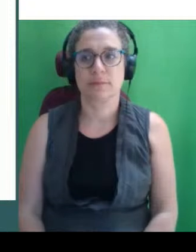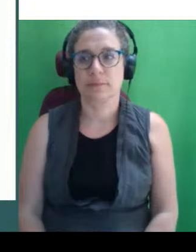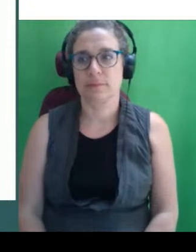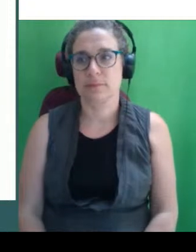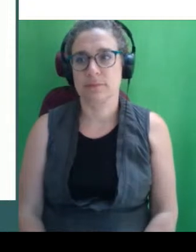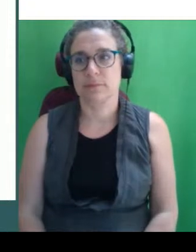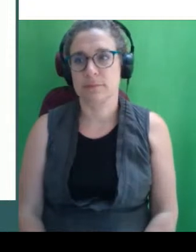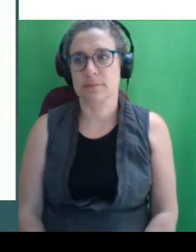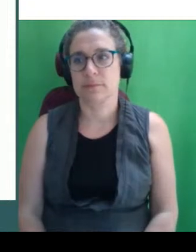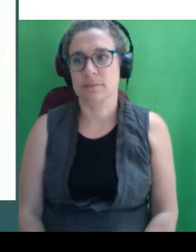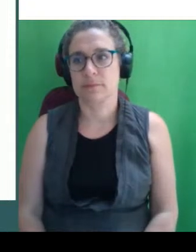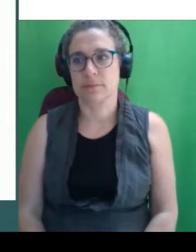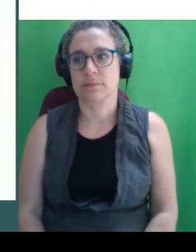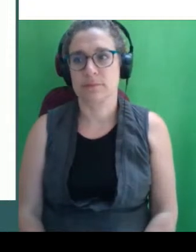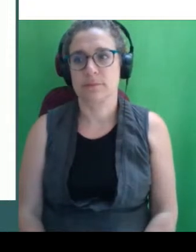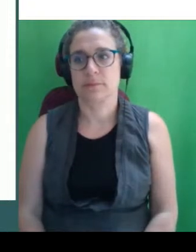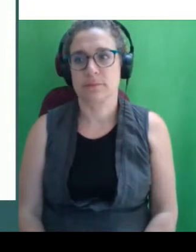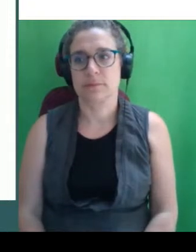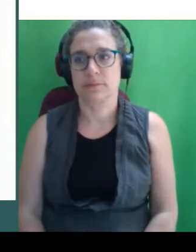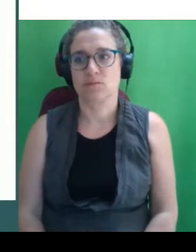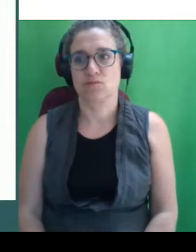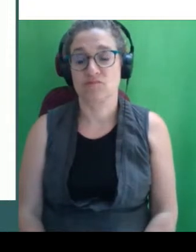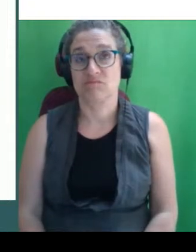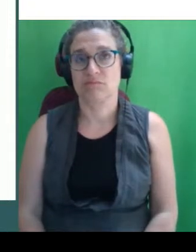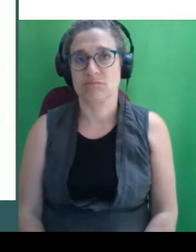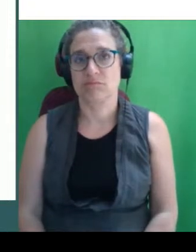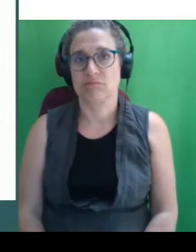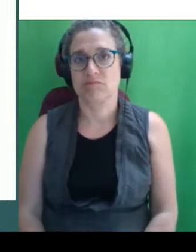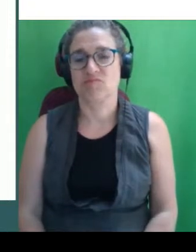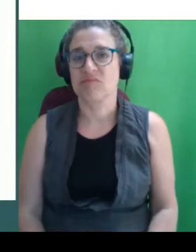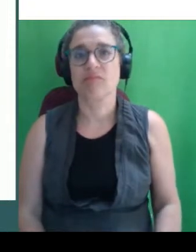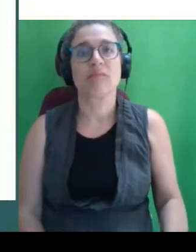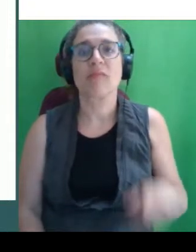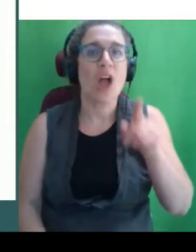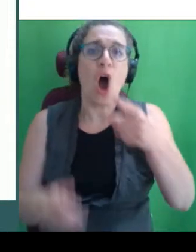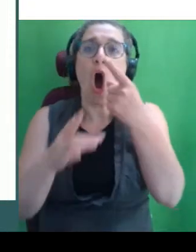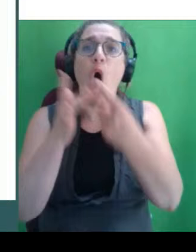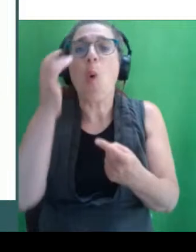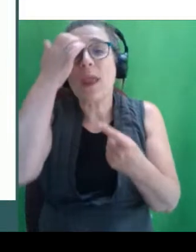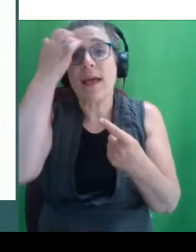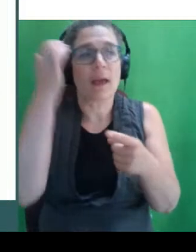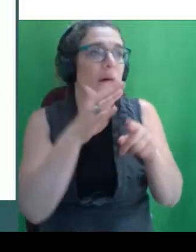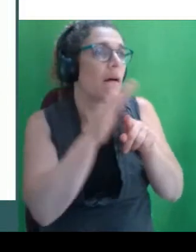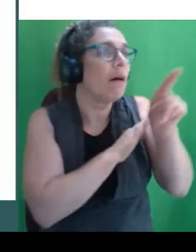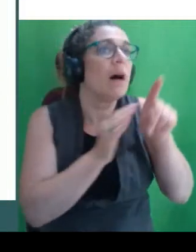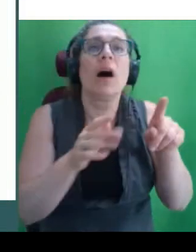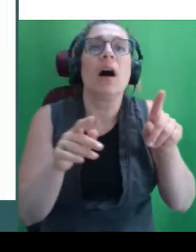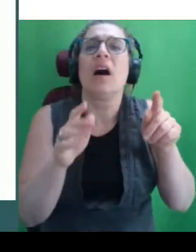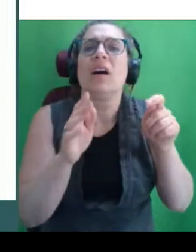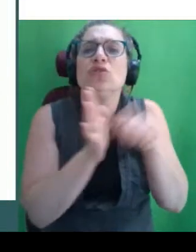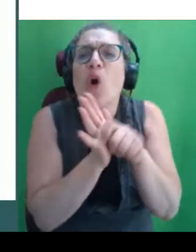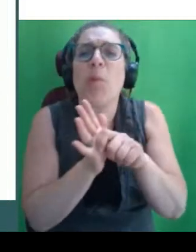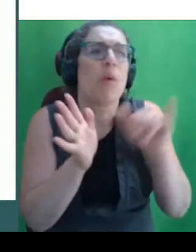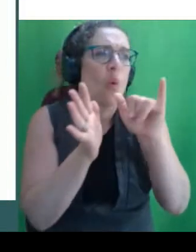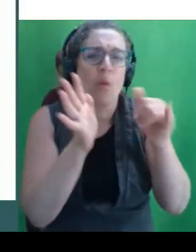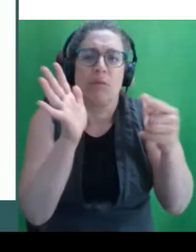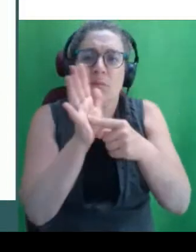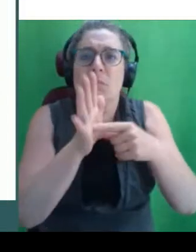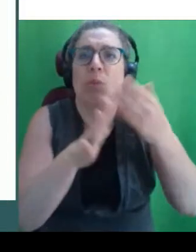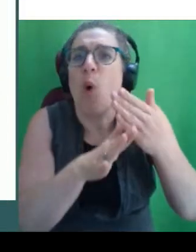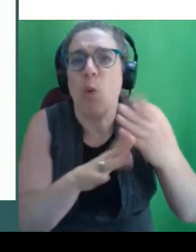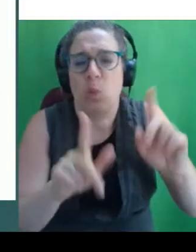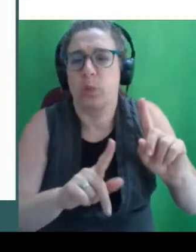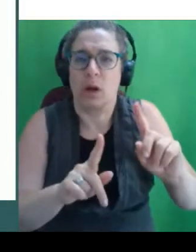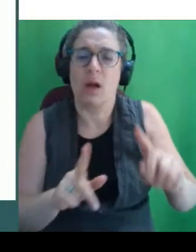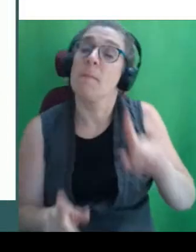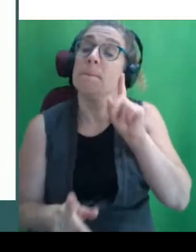time indoors, apart from just popping out for essential things. And it's estimated that